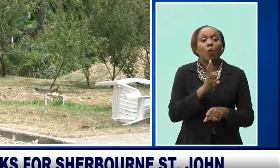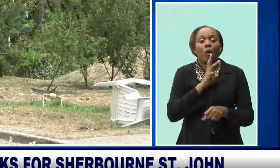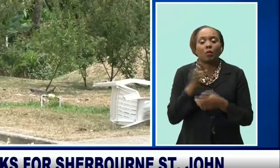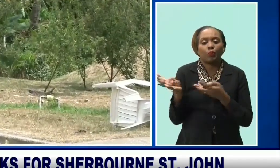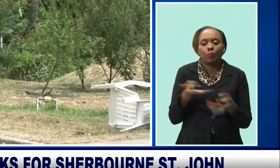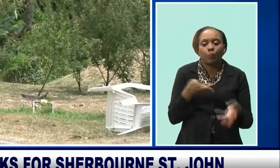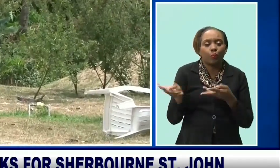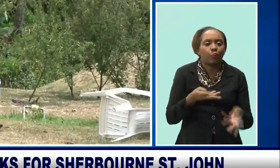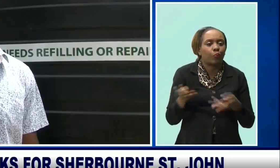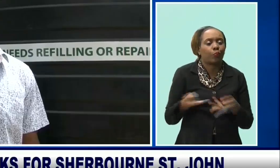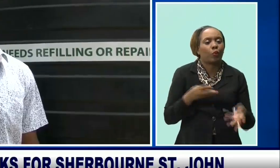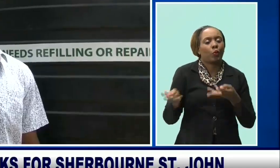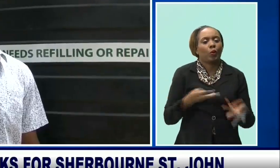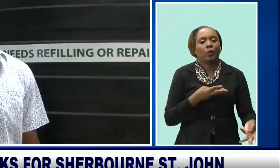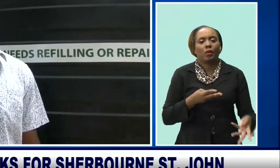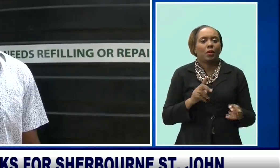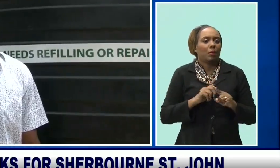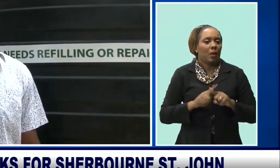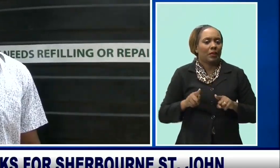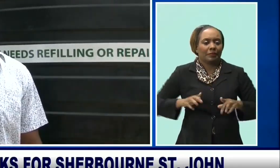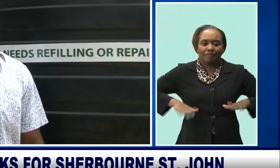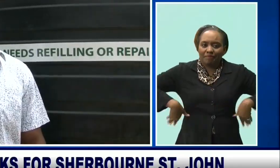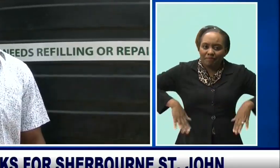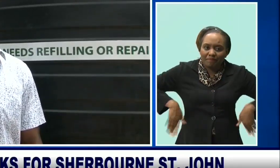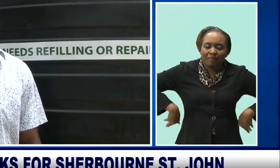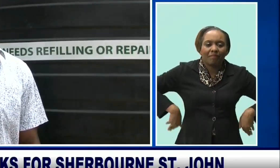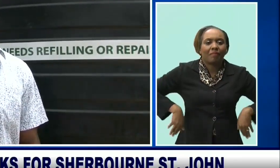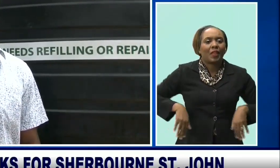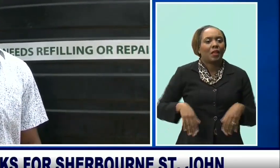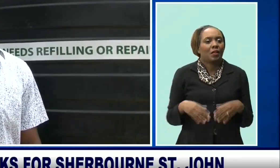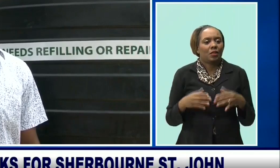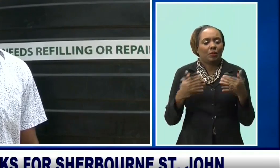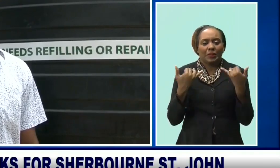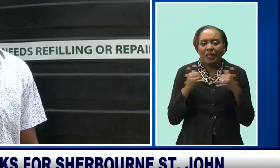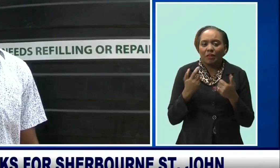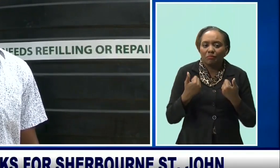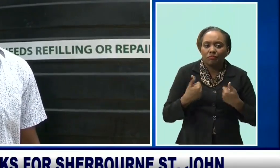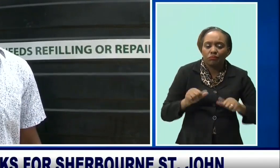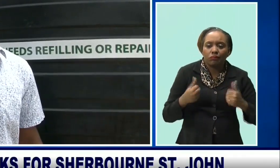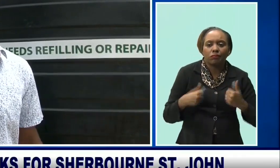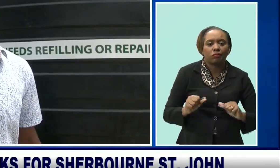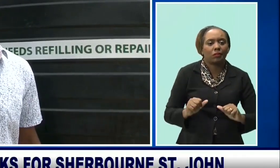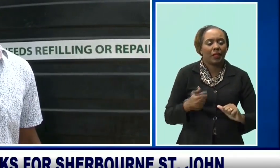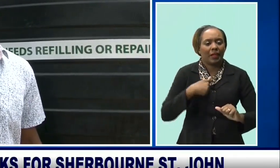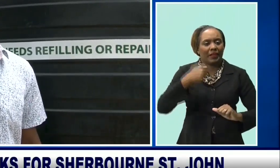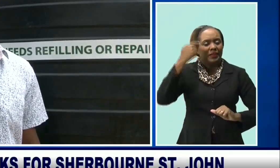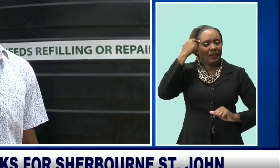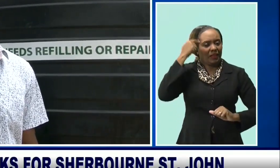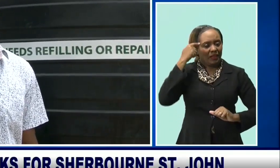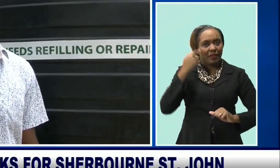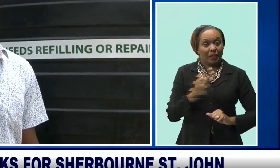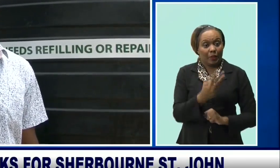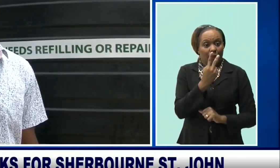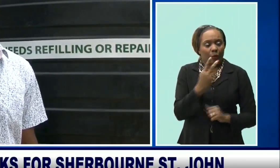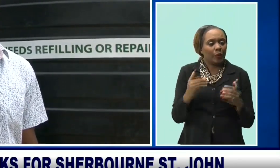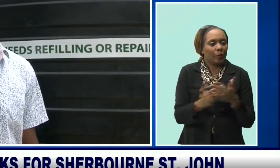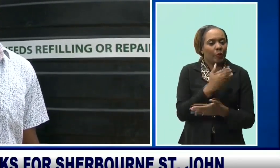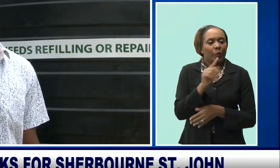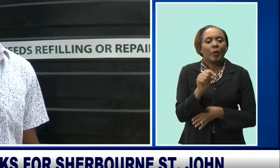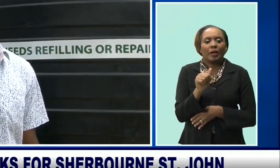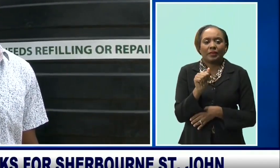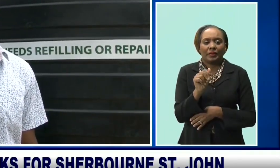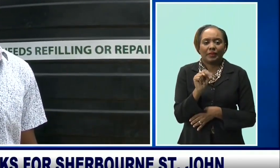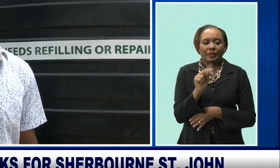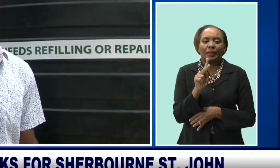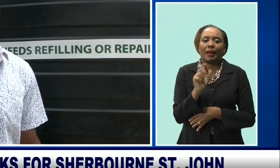that particular problem in terms of having water in the pipe system again, I think that these 2 tanks would go a long